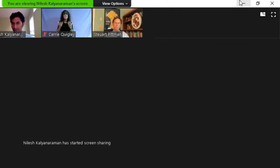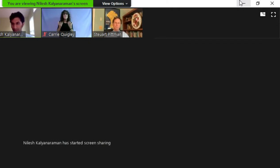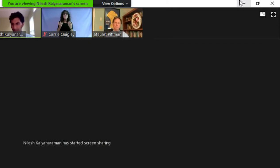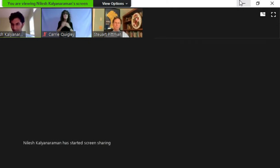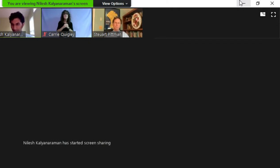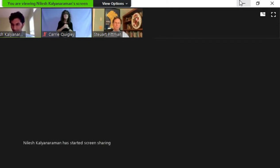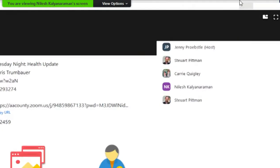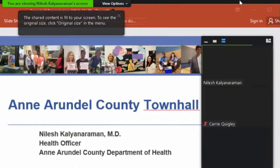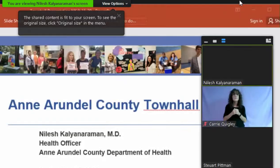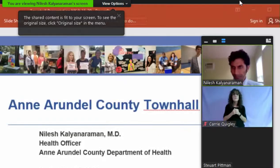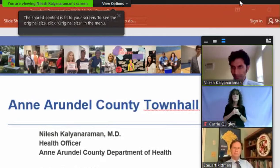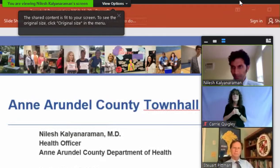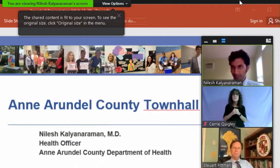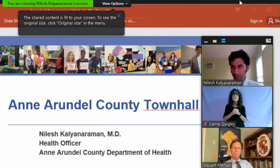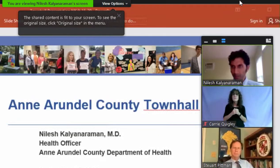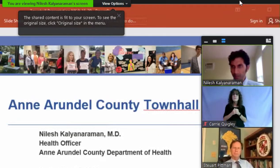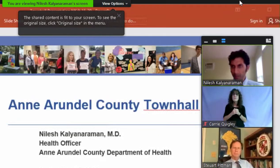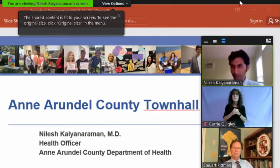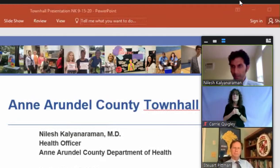of. Let's